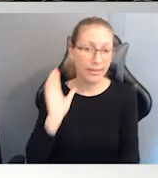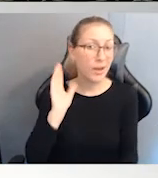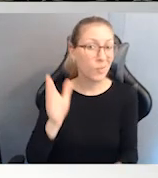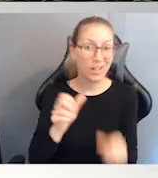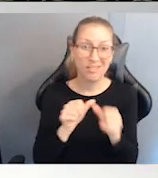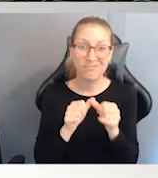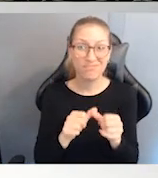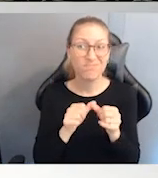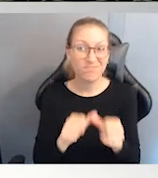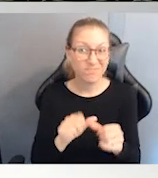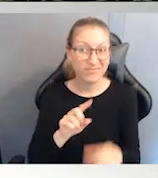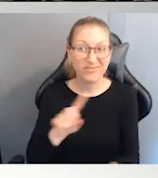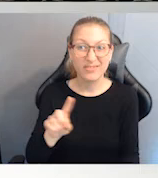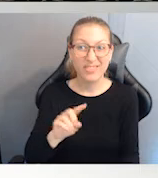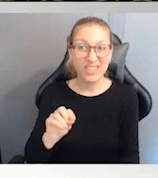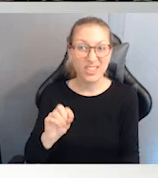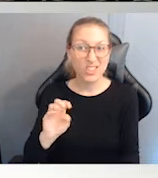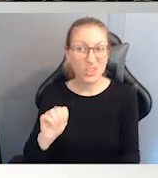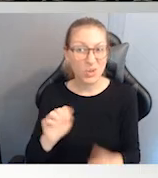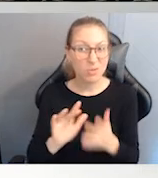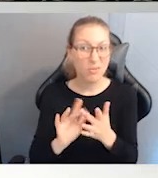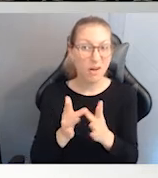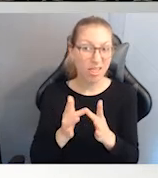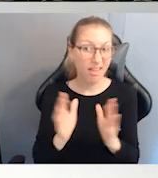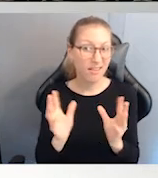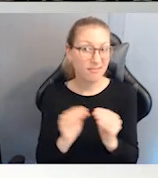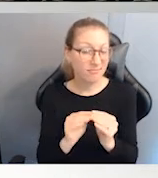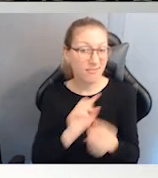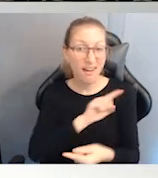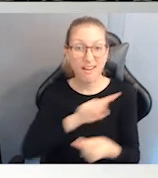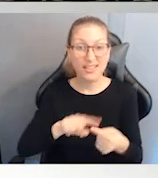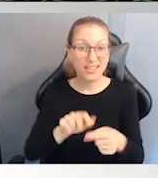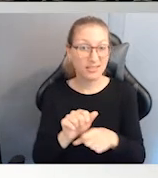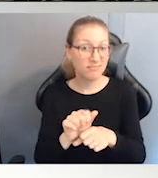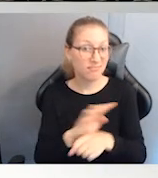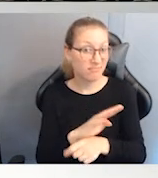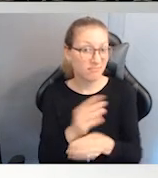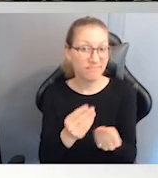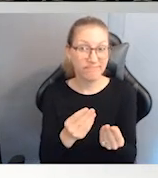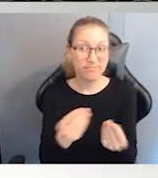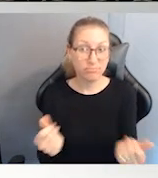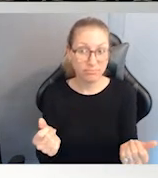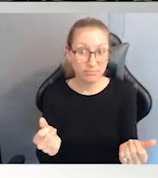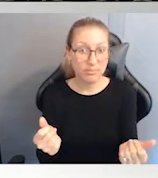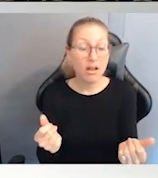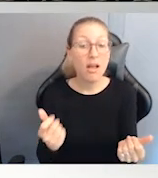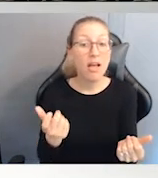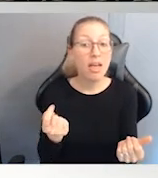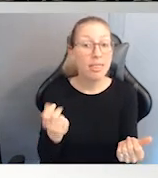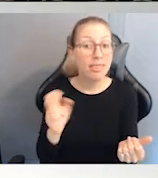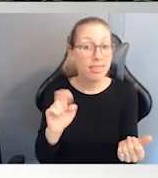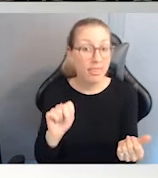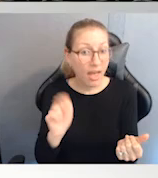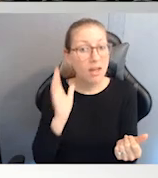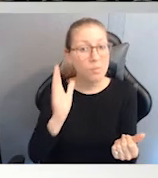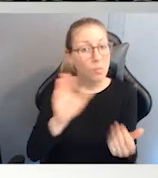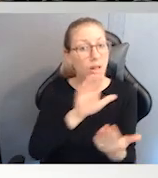so until the pandemic comes to an end. Then we'll start meeting in